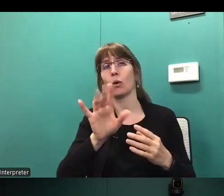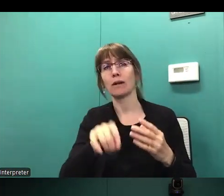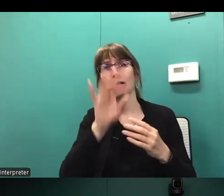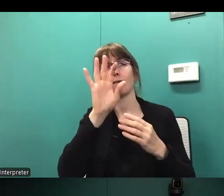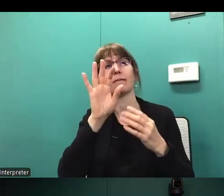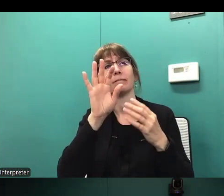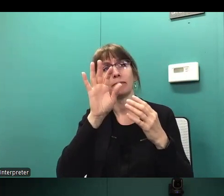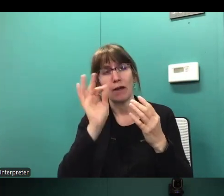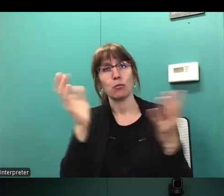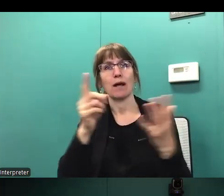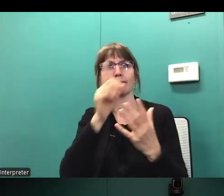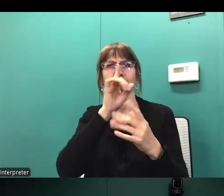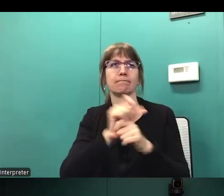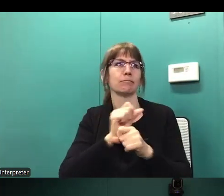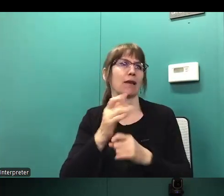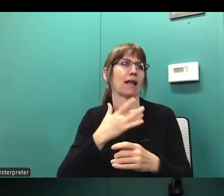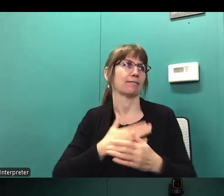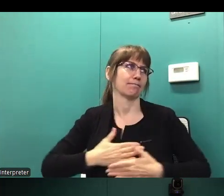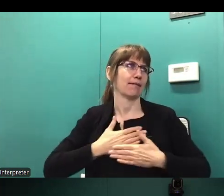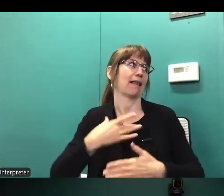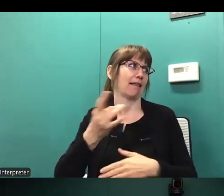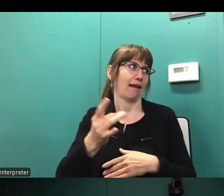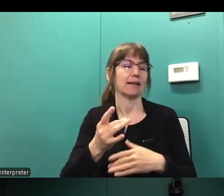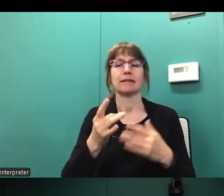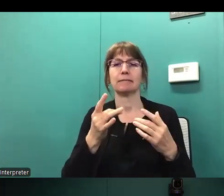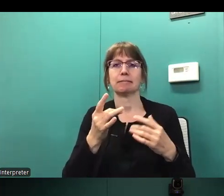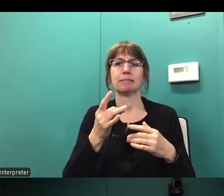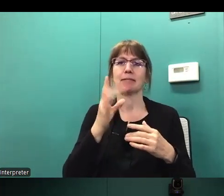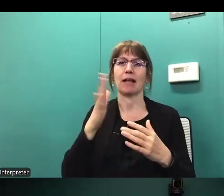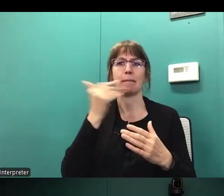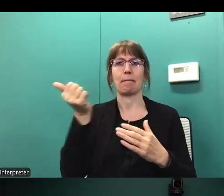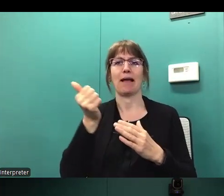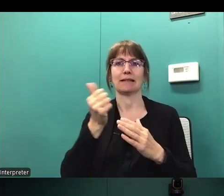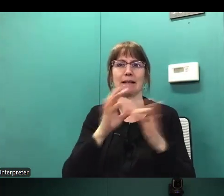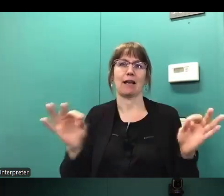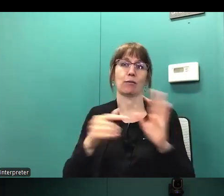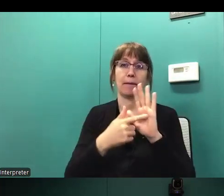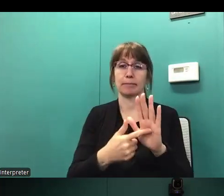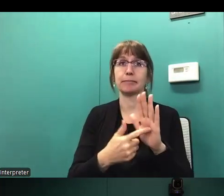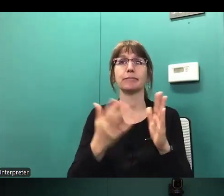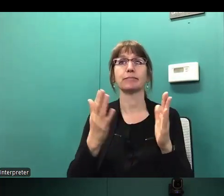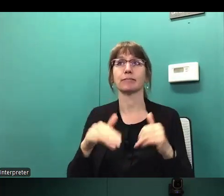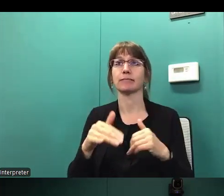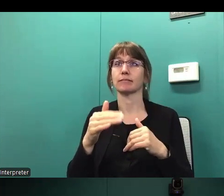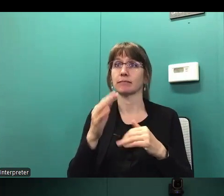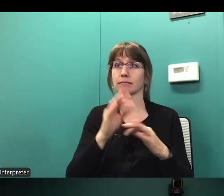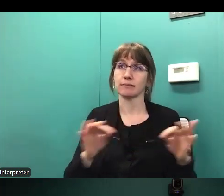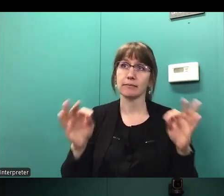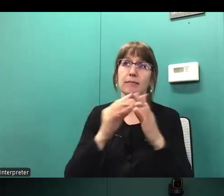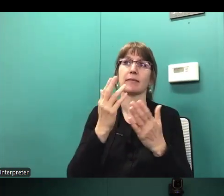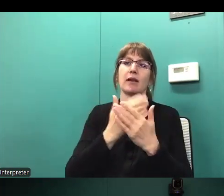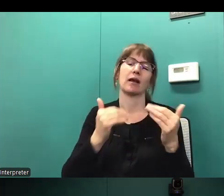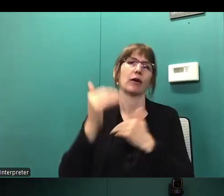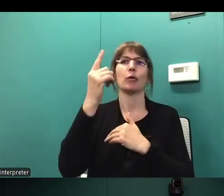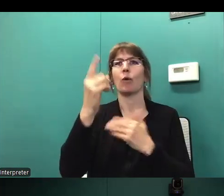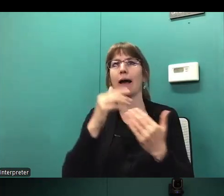likes is really going to get them talking and you're going to get the best language sample. But it is important to use more than one method. So